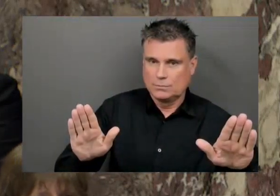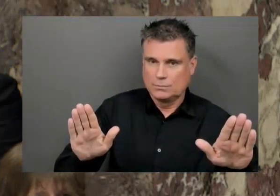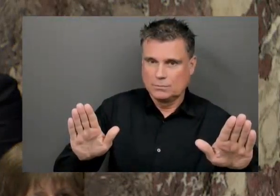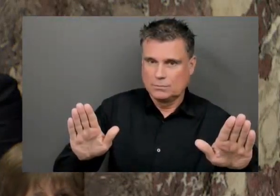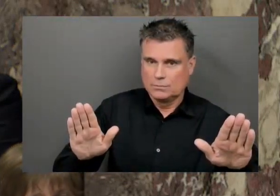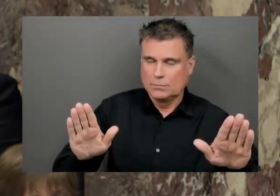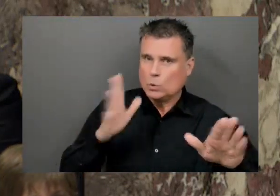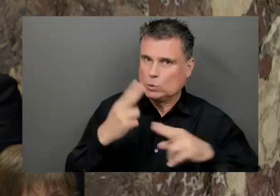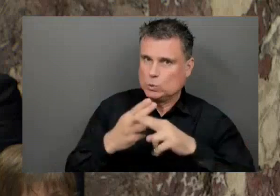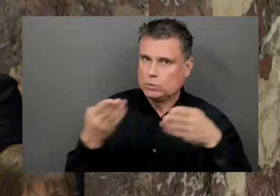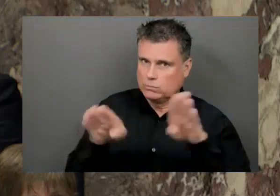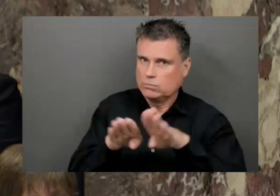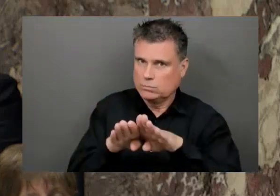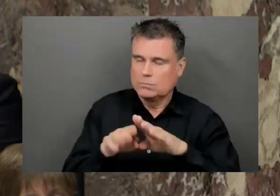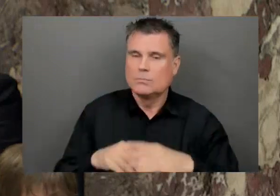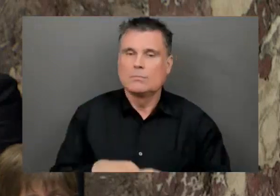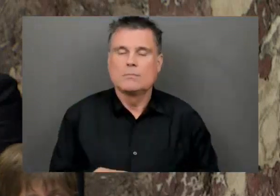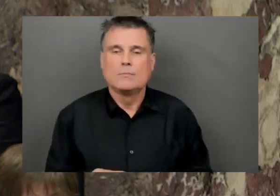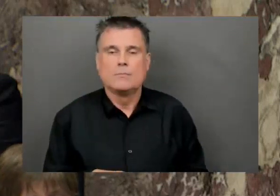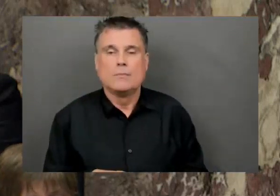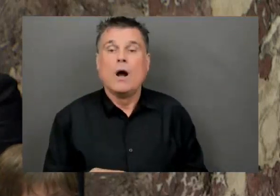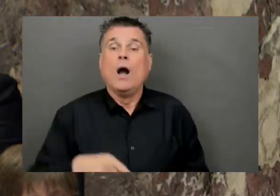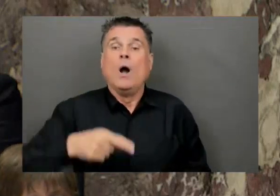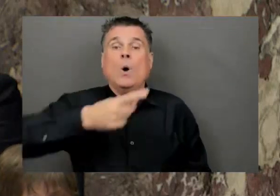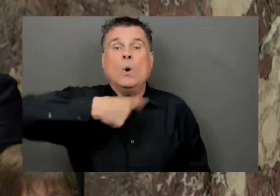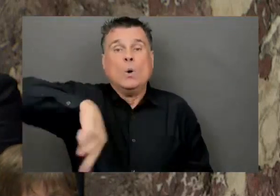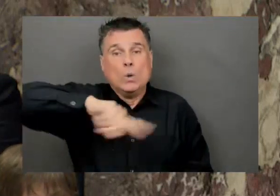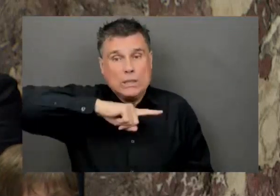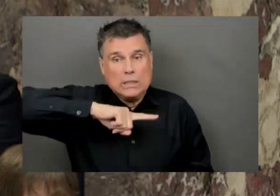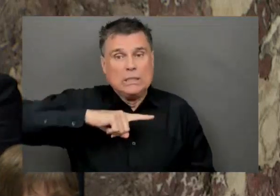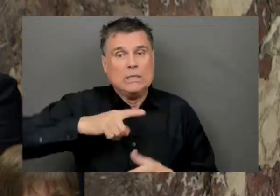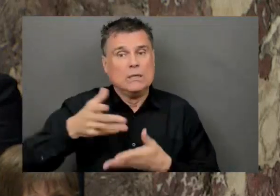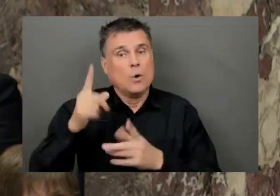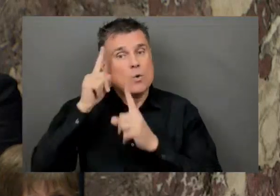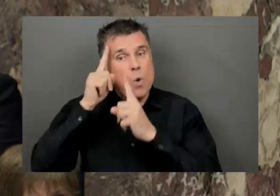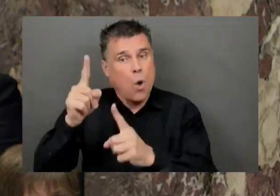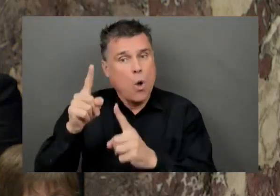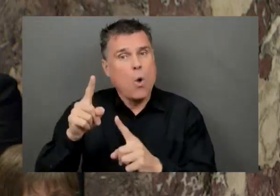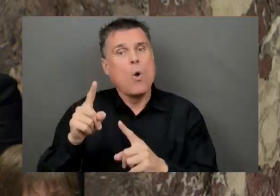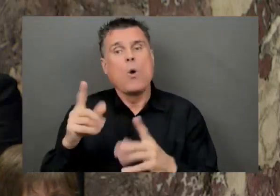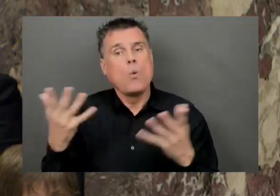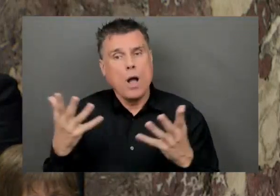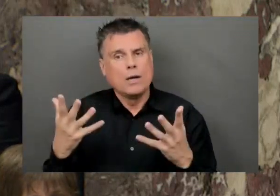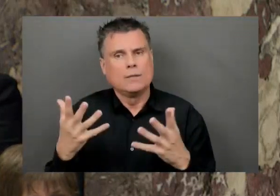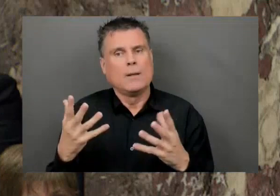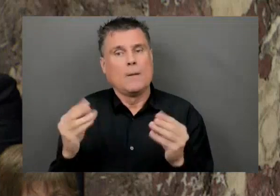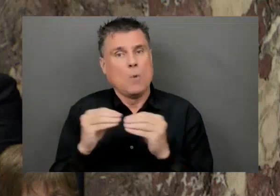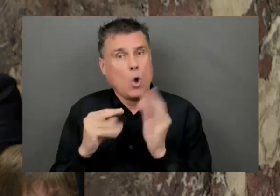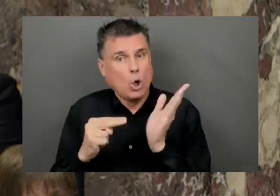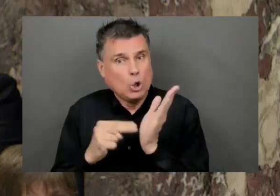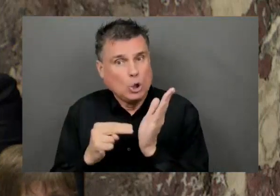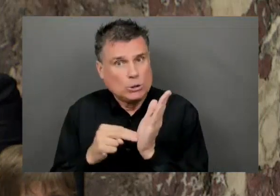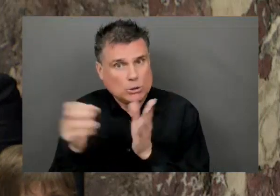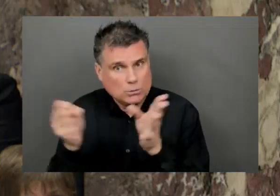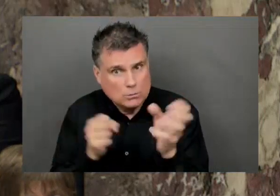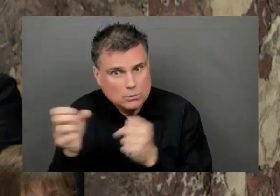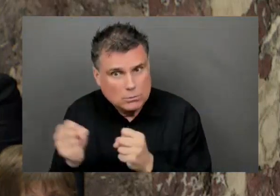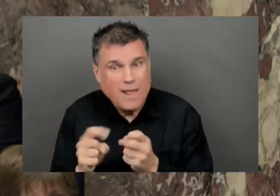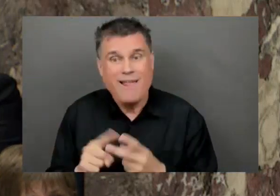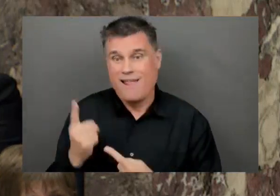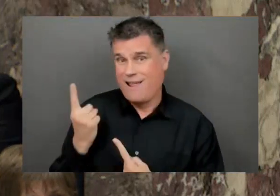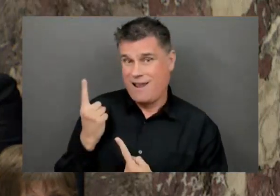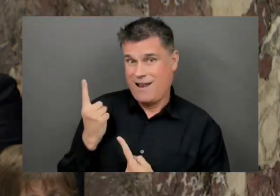more nurses in our healthcare system. That we, last year, working with nurses in BC, set a record for new